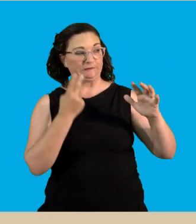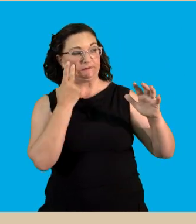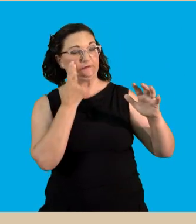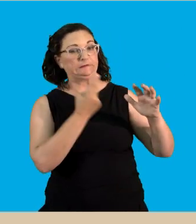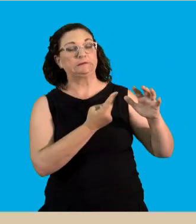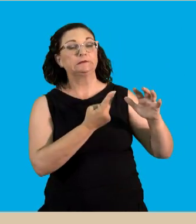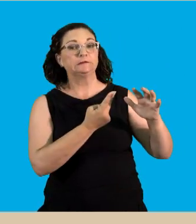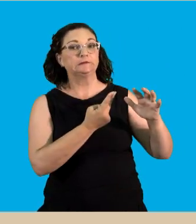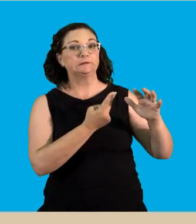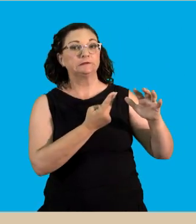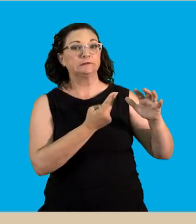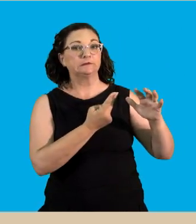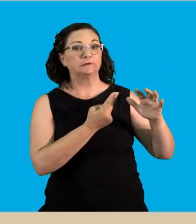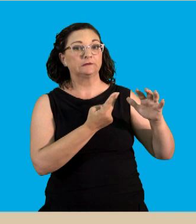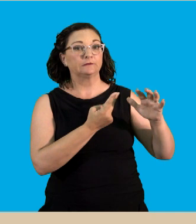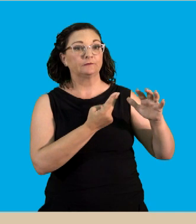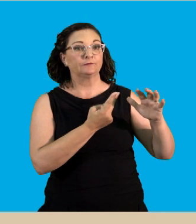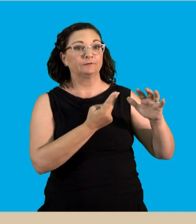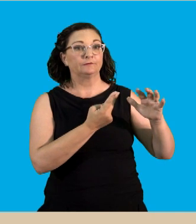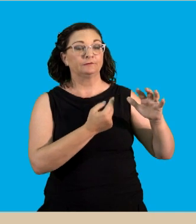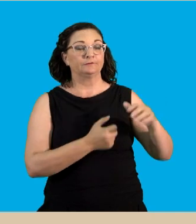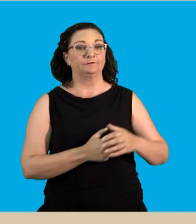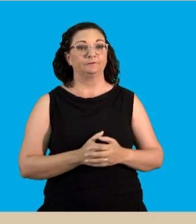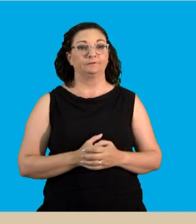will be observed